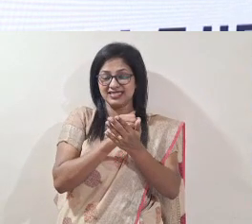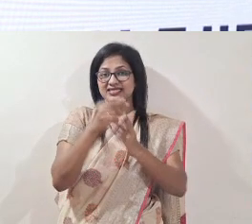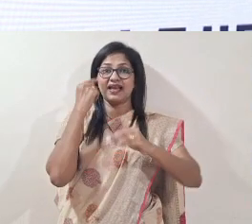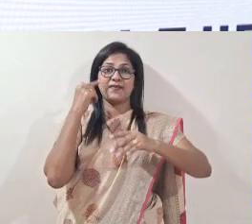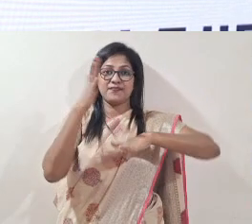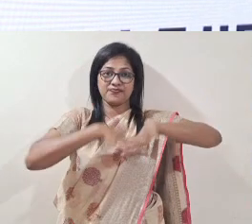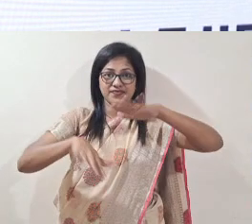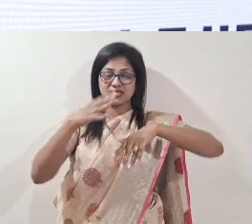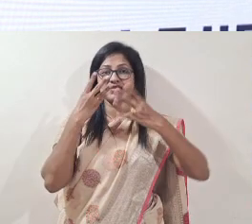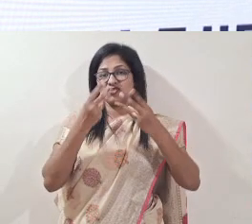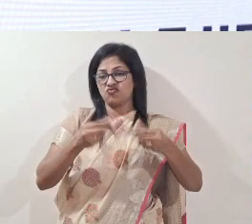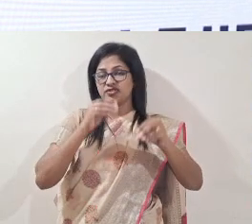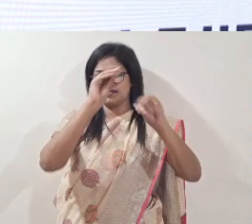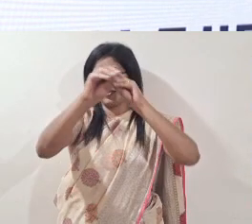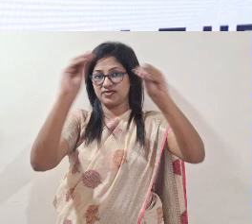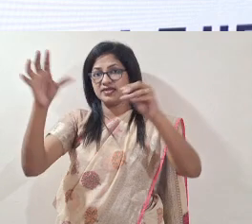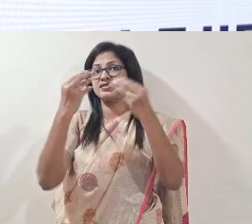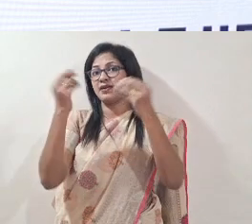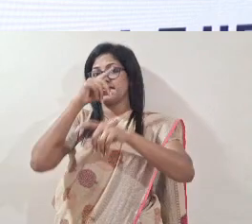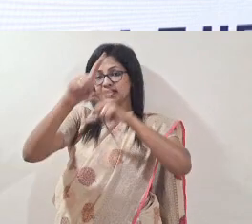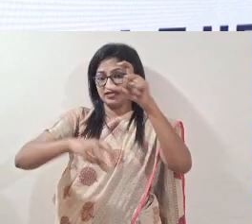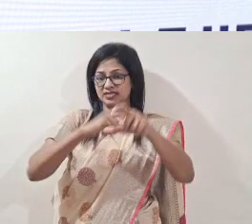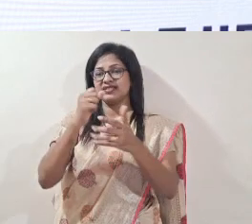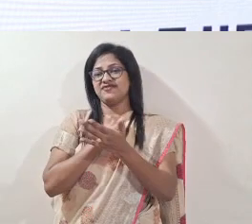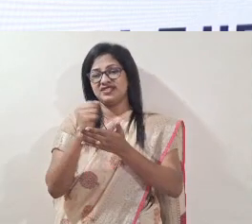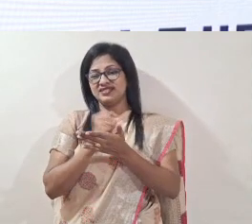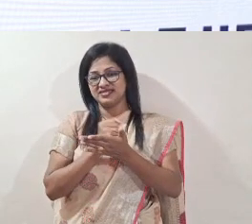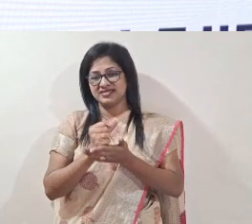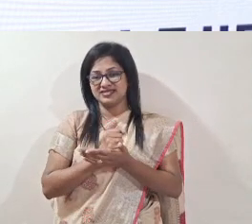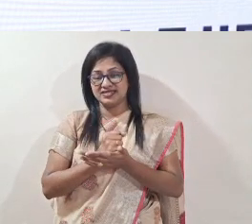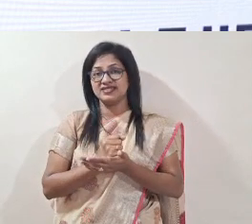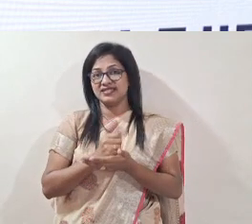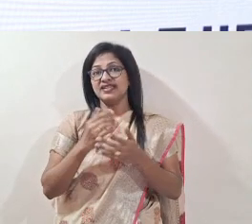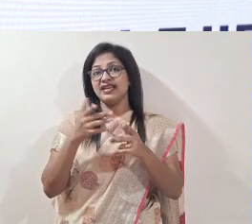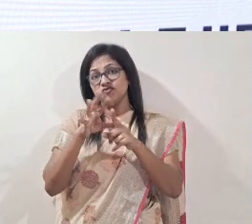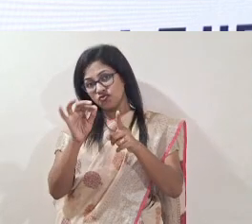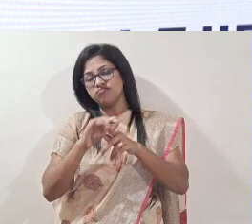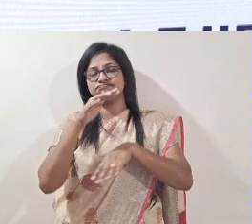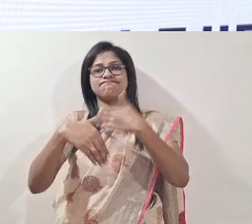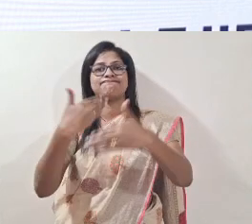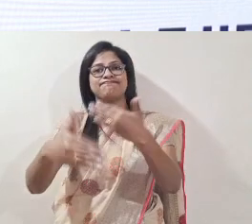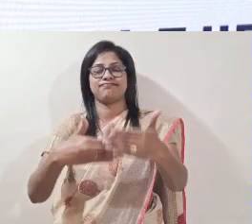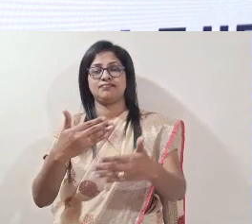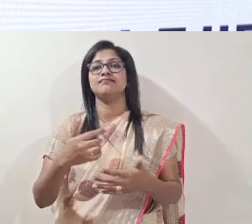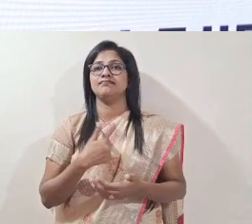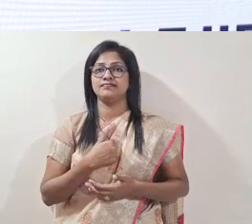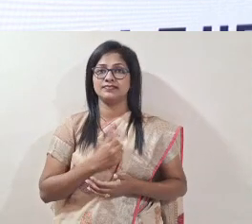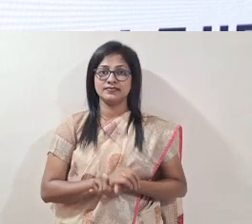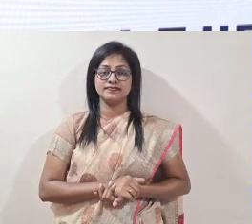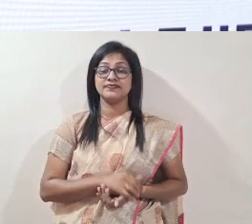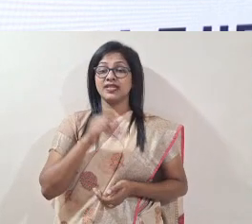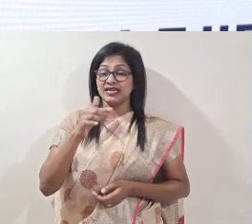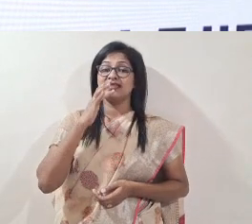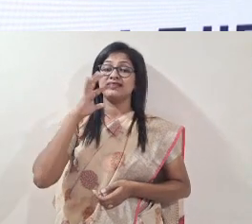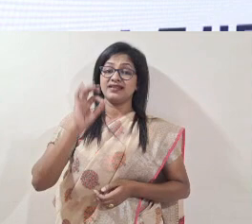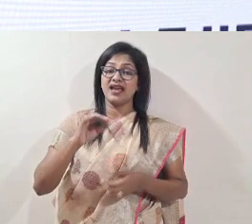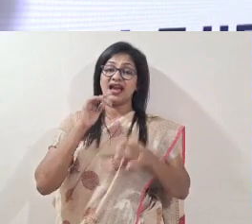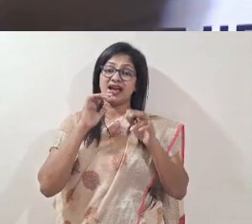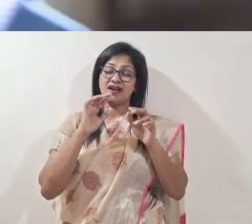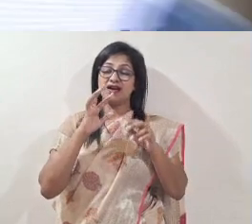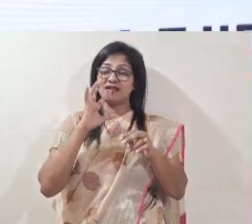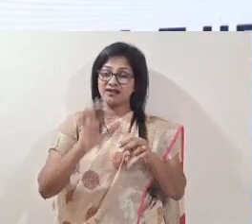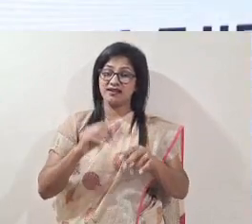we are in discussion with some agencies, and we'll try to get it as in implemented, and we'll have